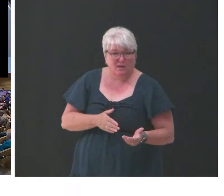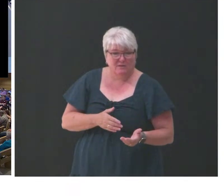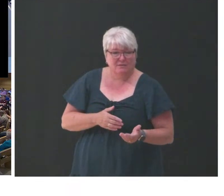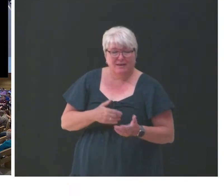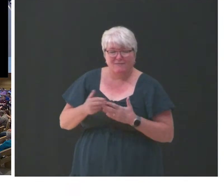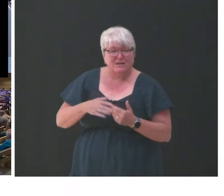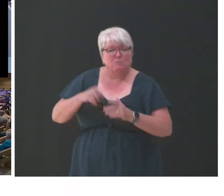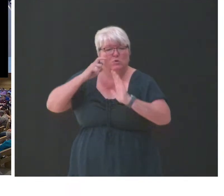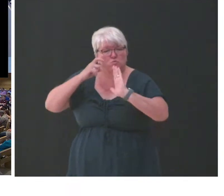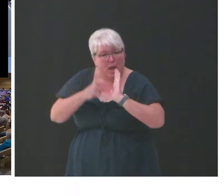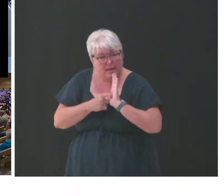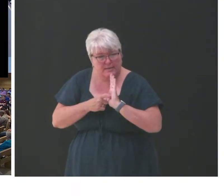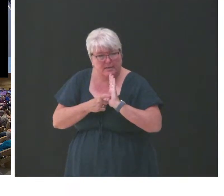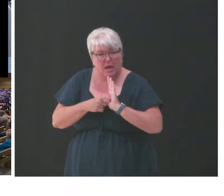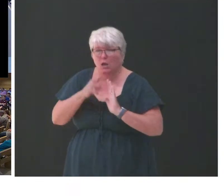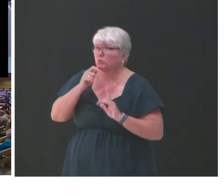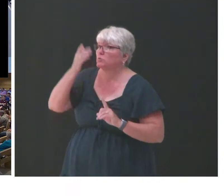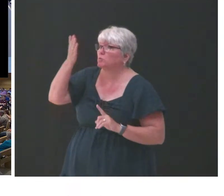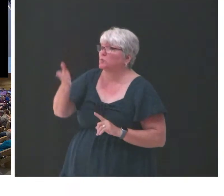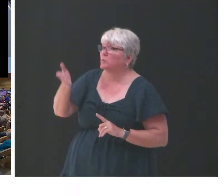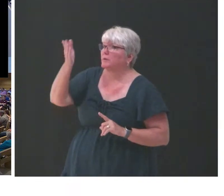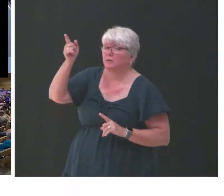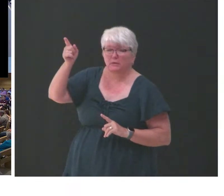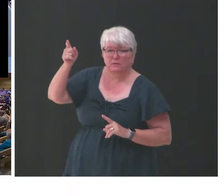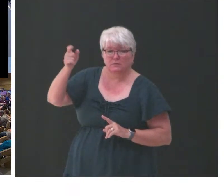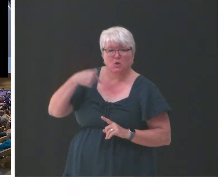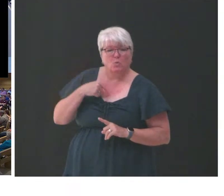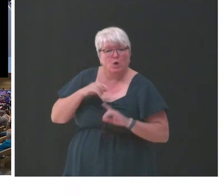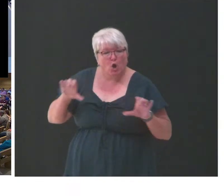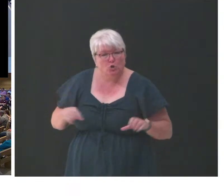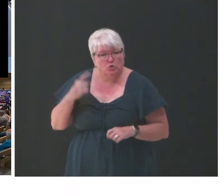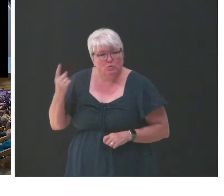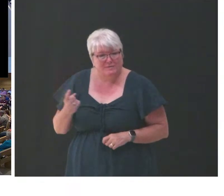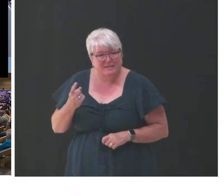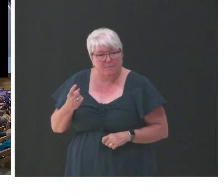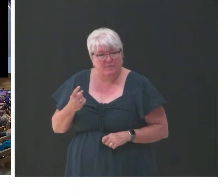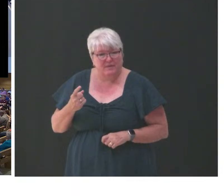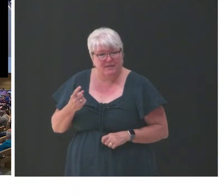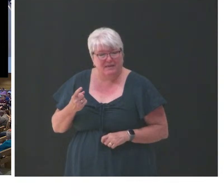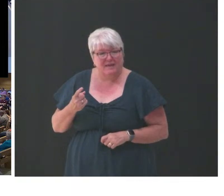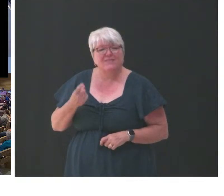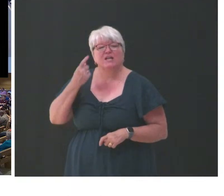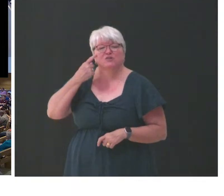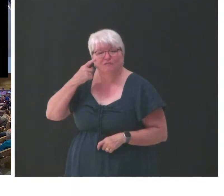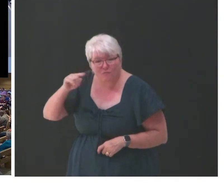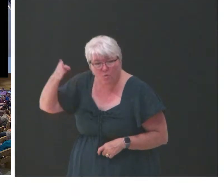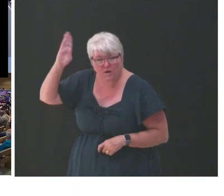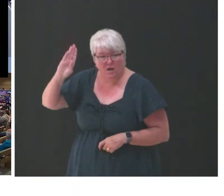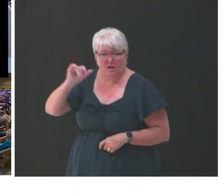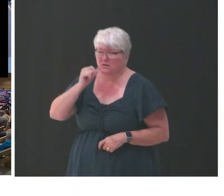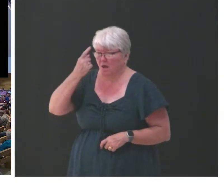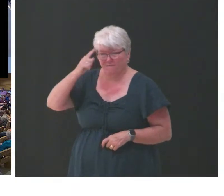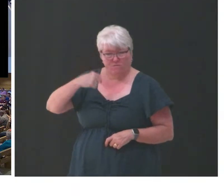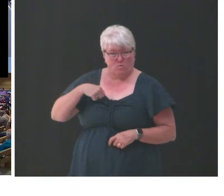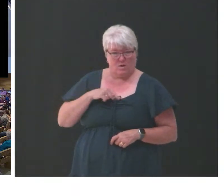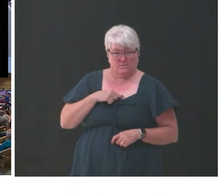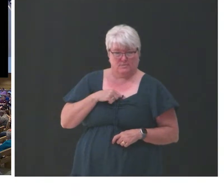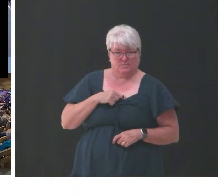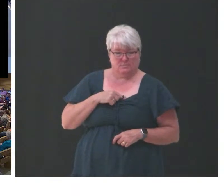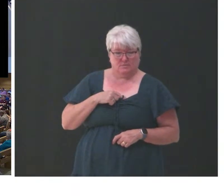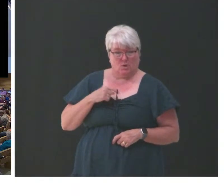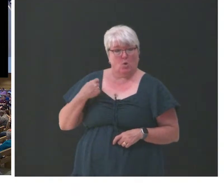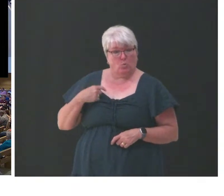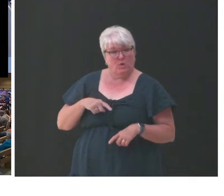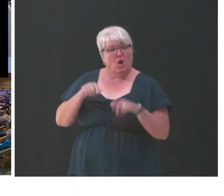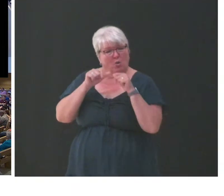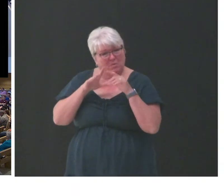that we recognize who he is, we're doing something that is for God and not for us. We're